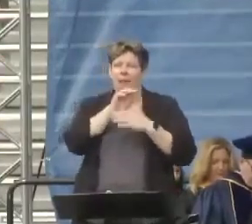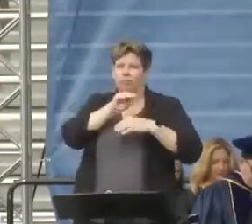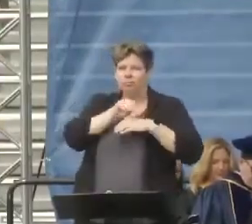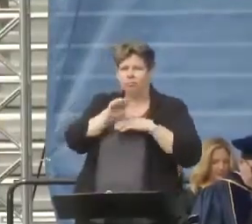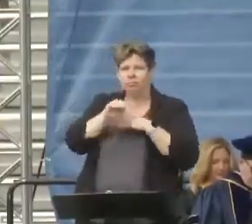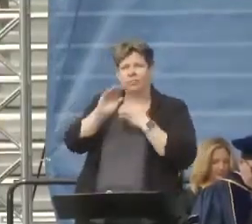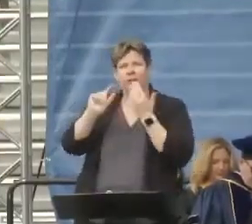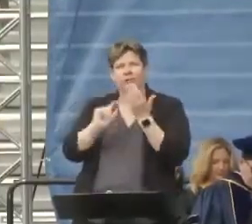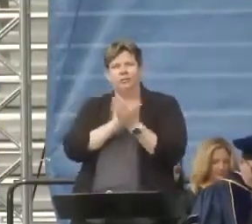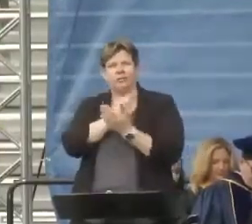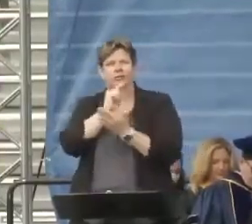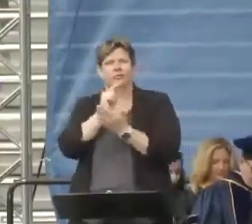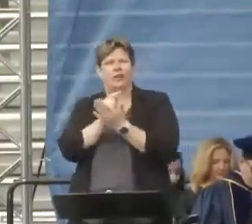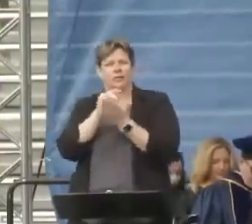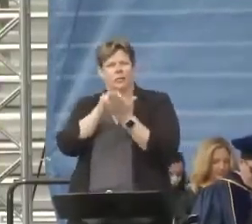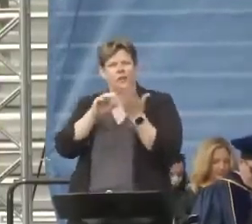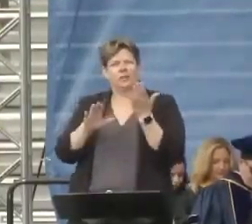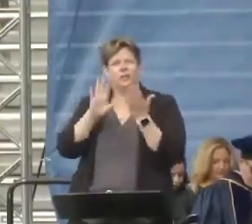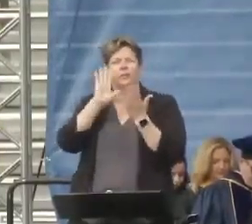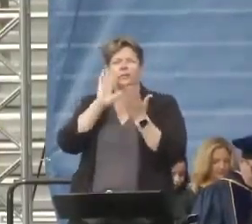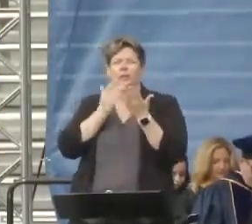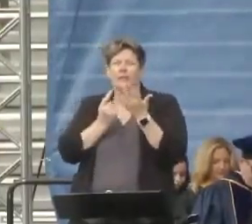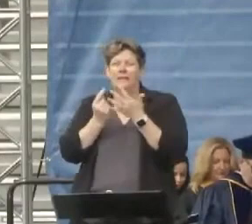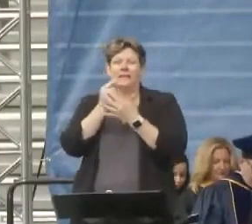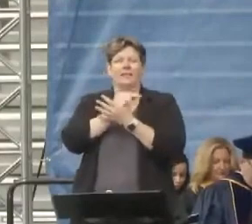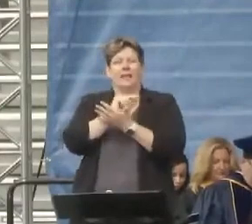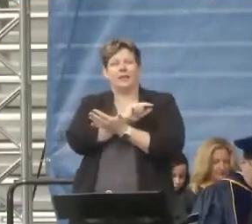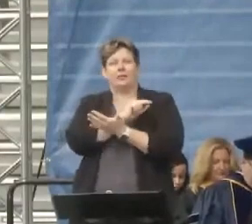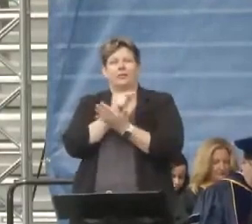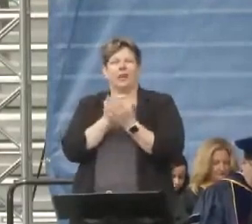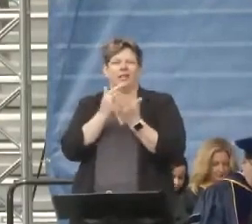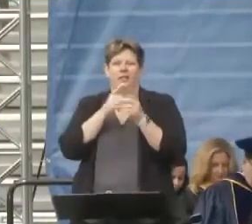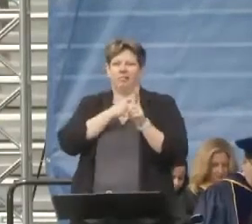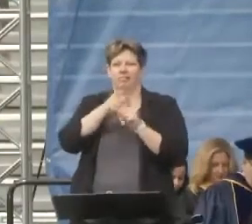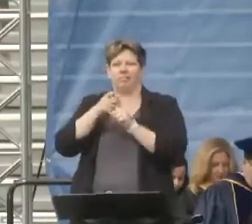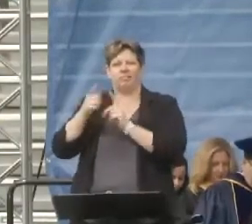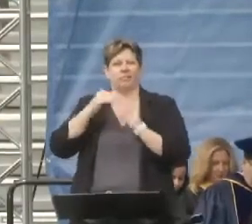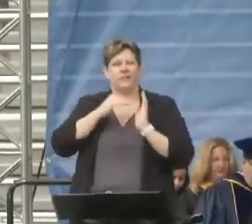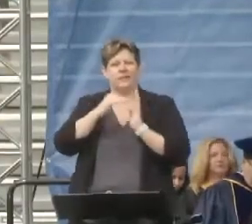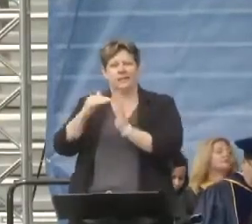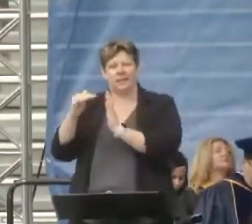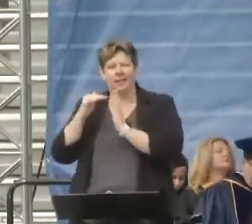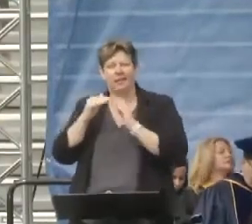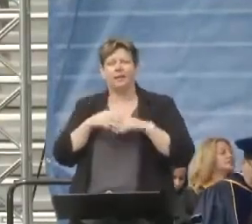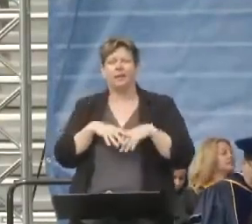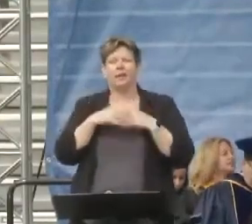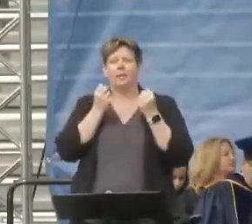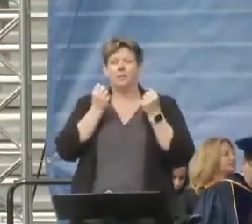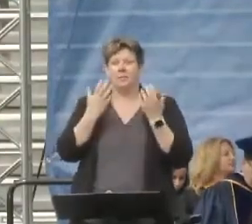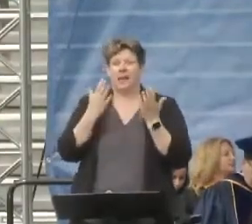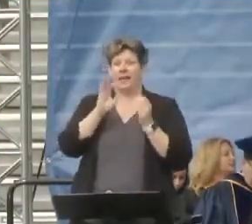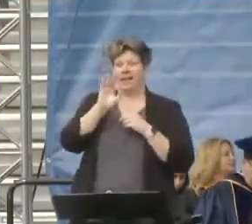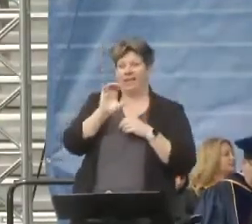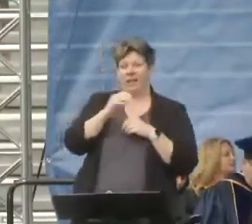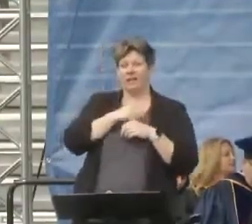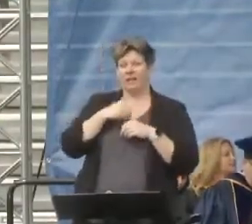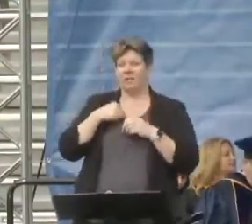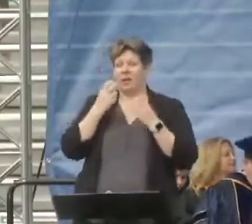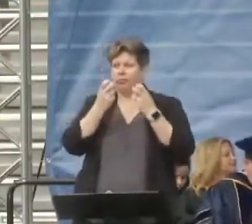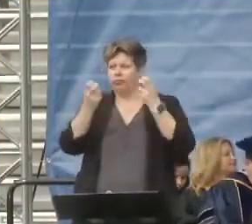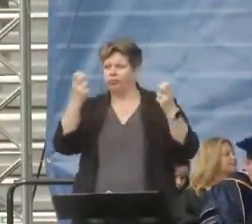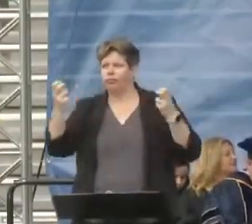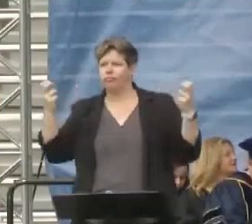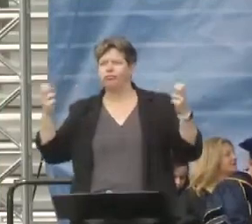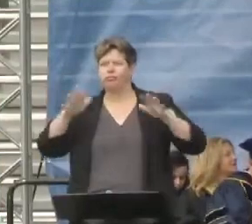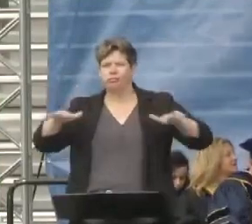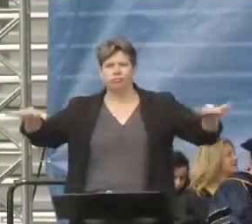to successful completion of their programs of study. Many of them are seated on the blue today. The